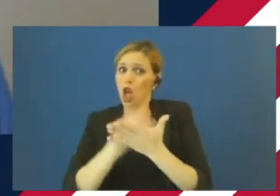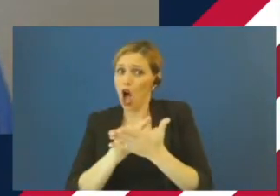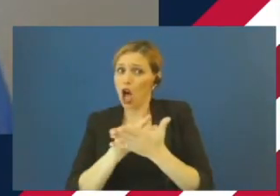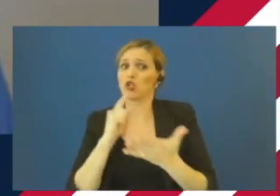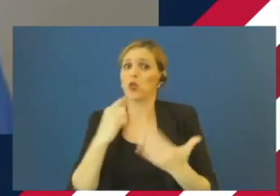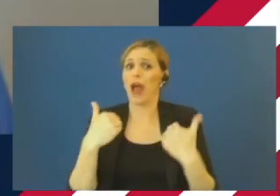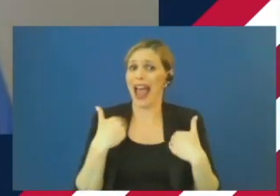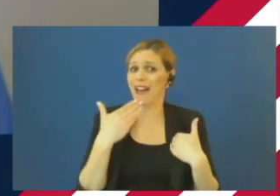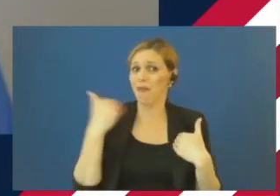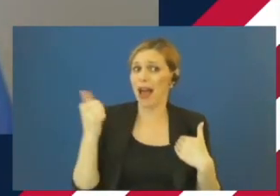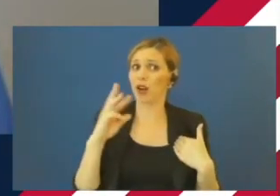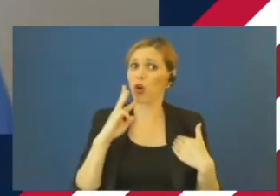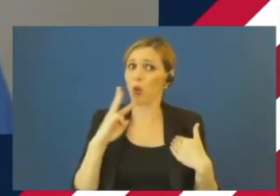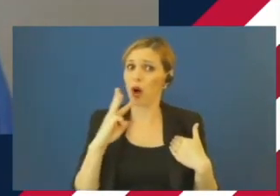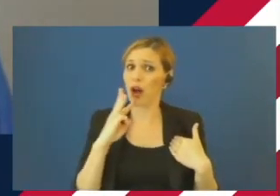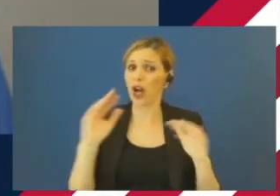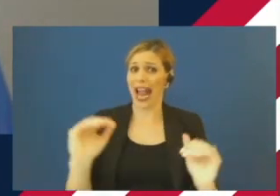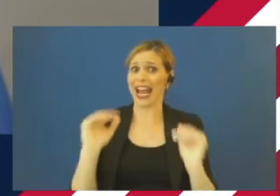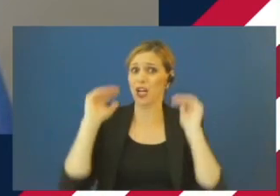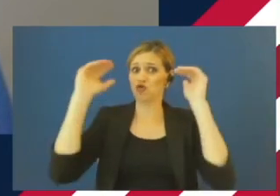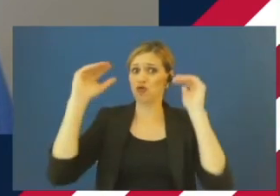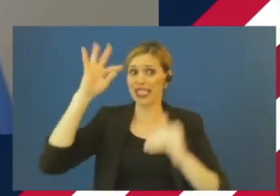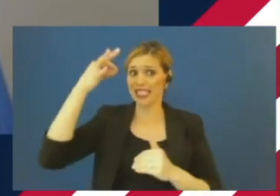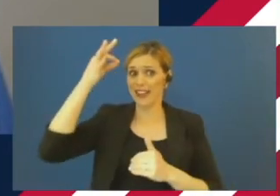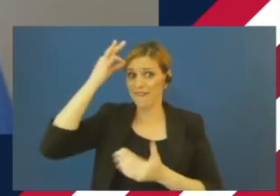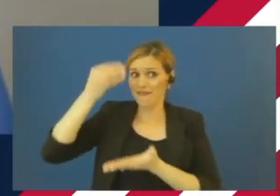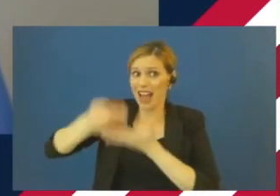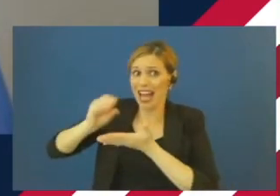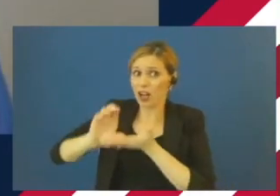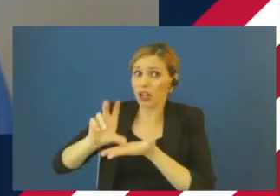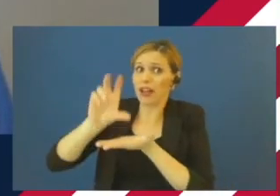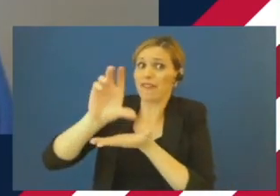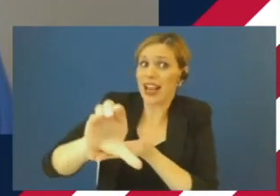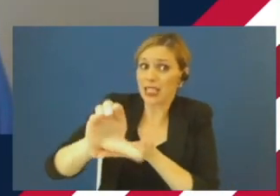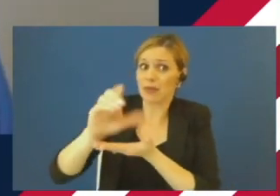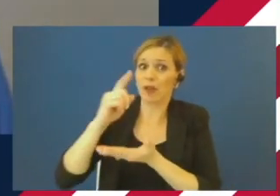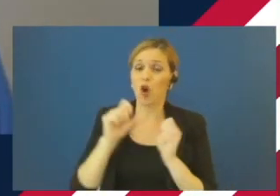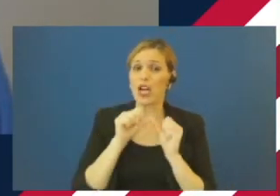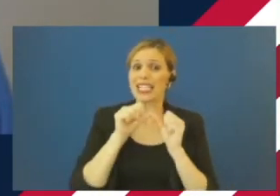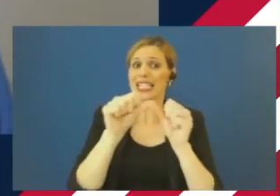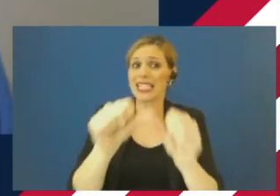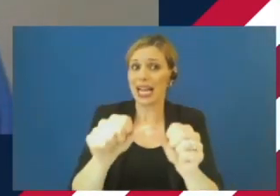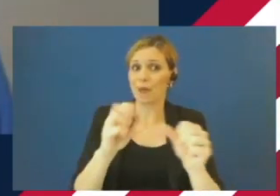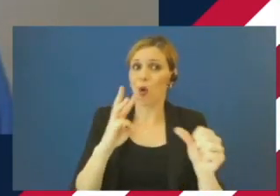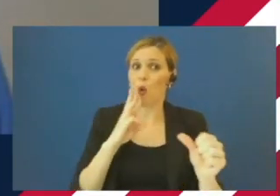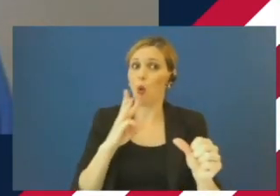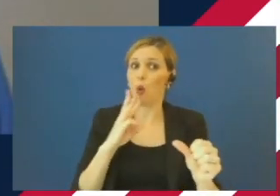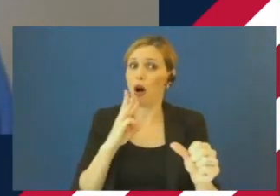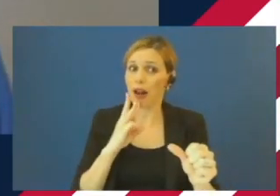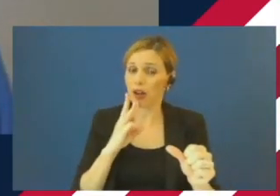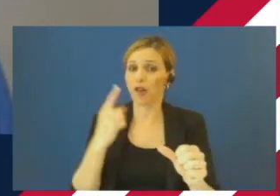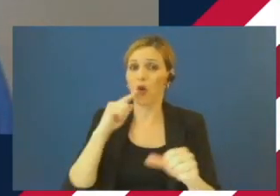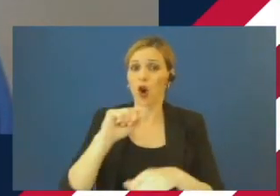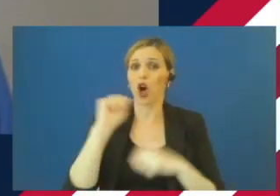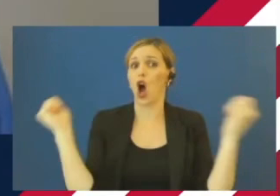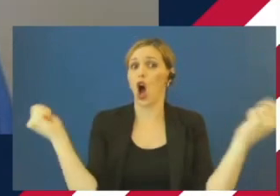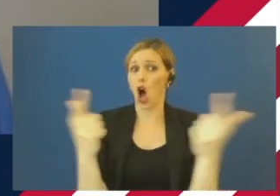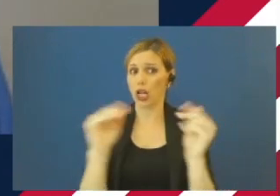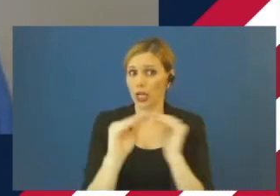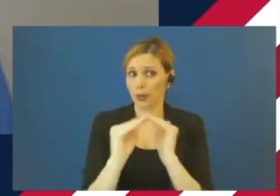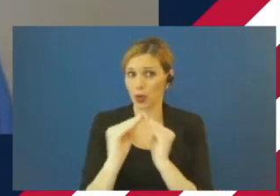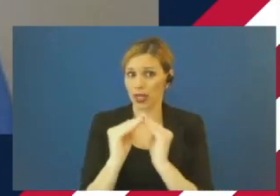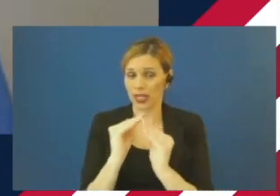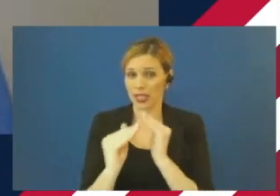greatly increasing federal investment in sustainable water infrastructure in vulnerable communities. We also must halt